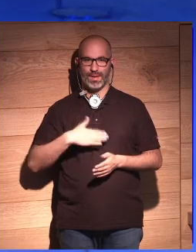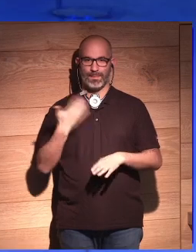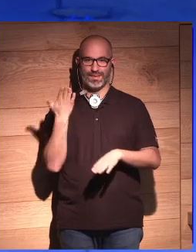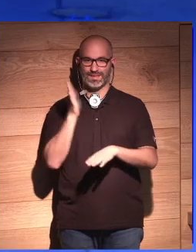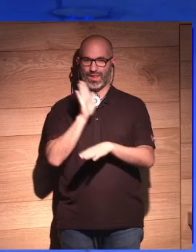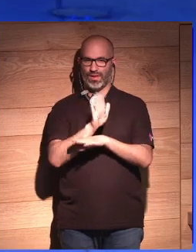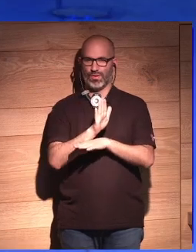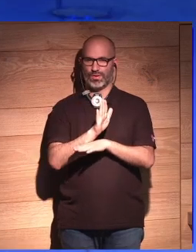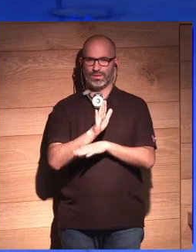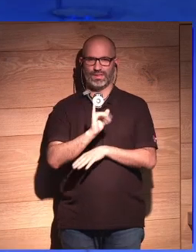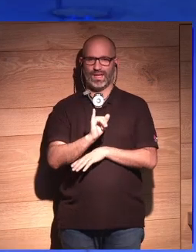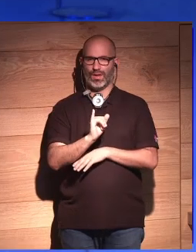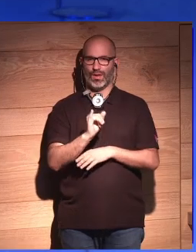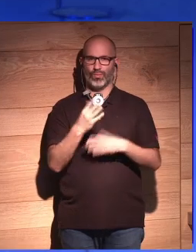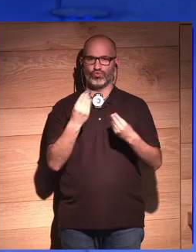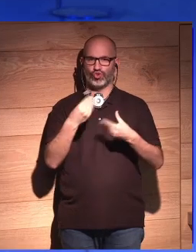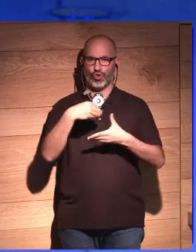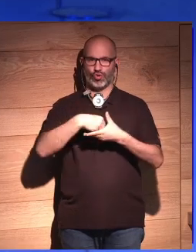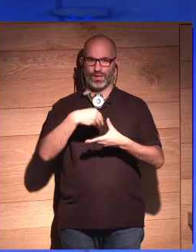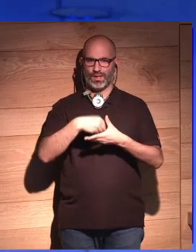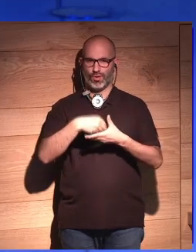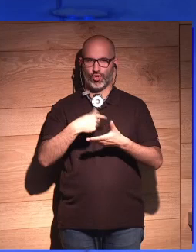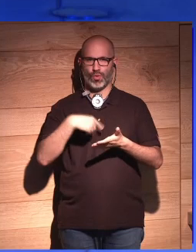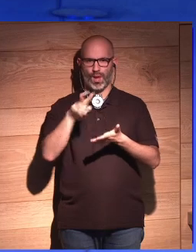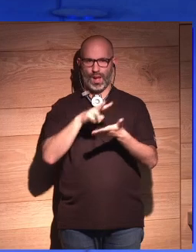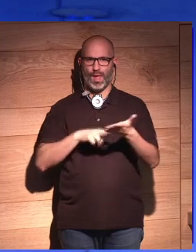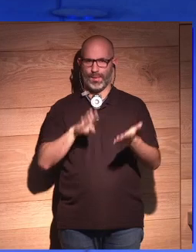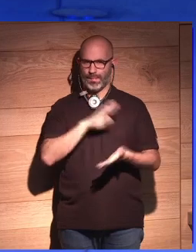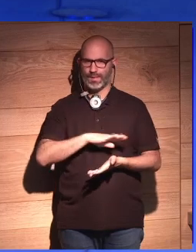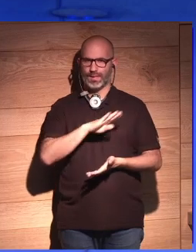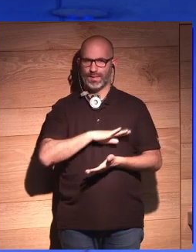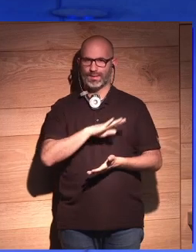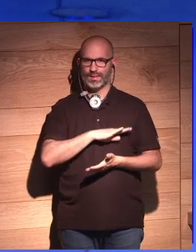lot, but I'll show you a lot as well. So